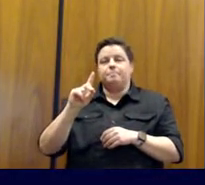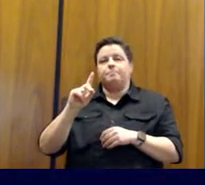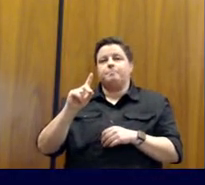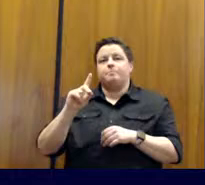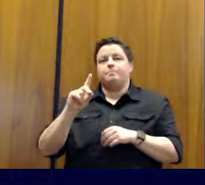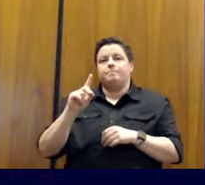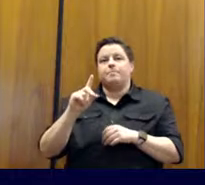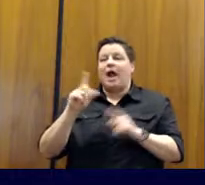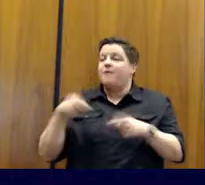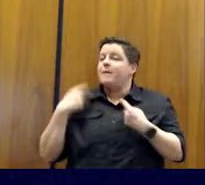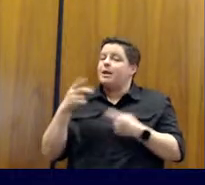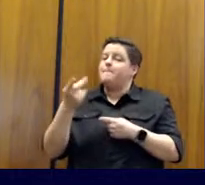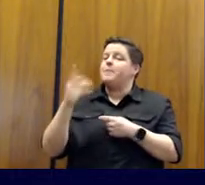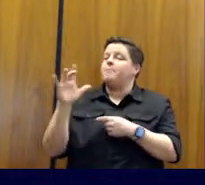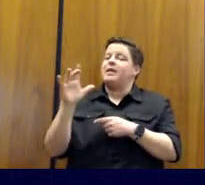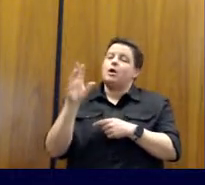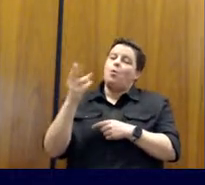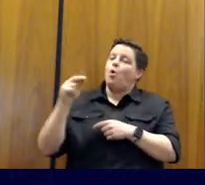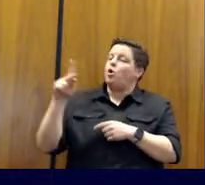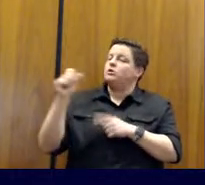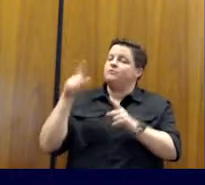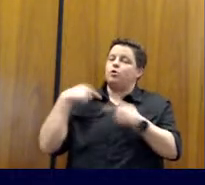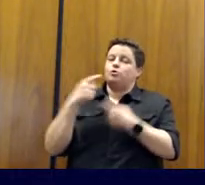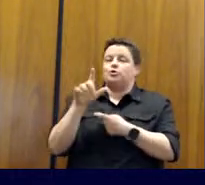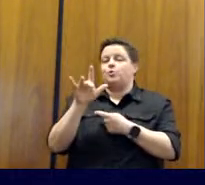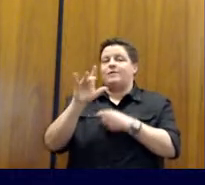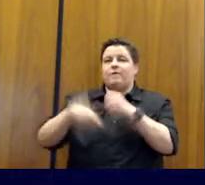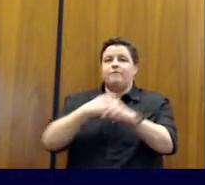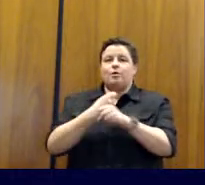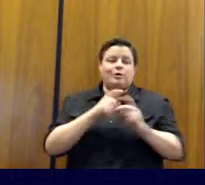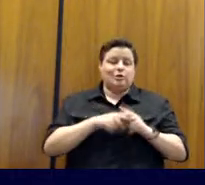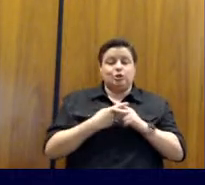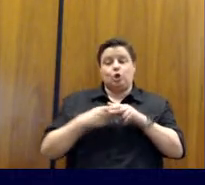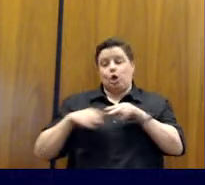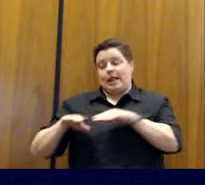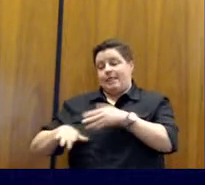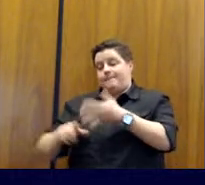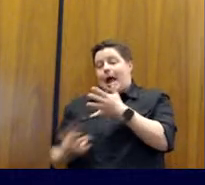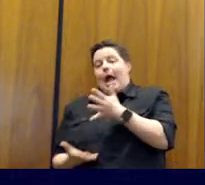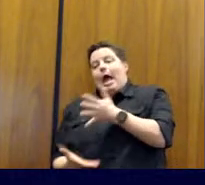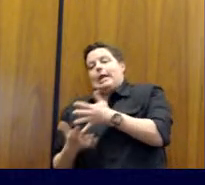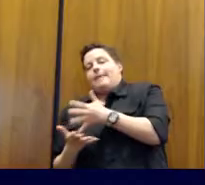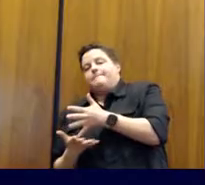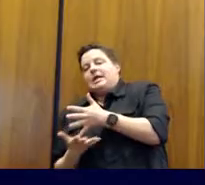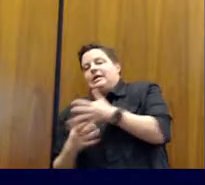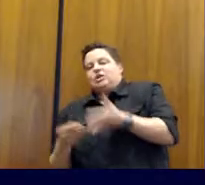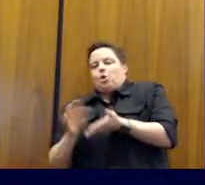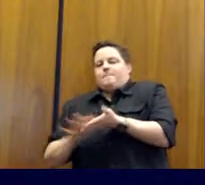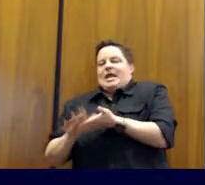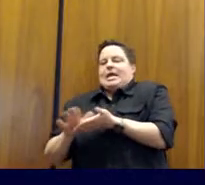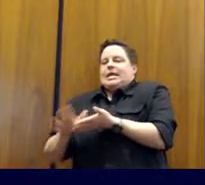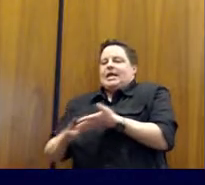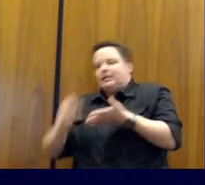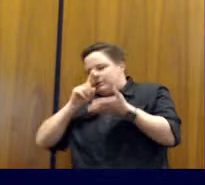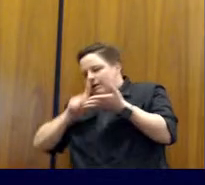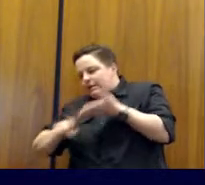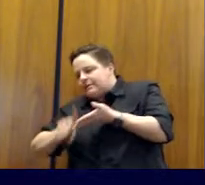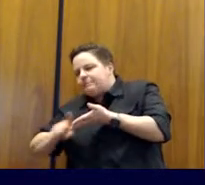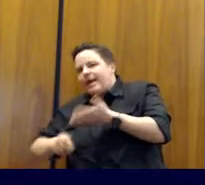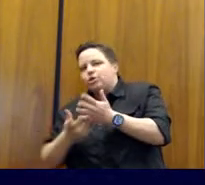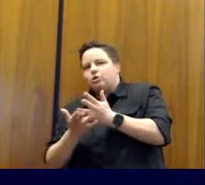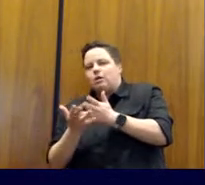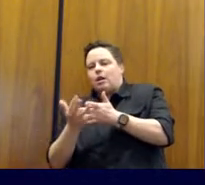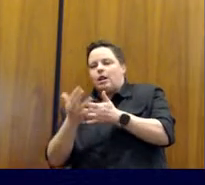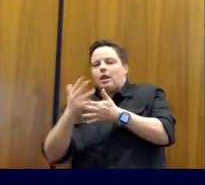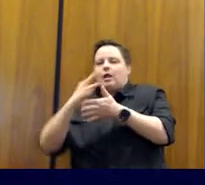Been in public works for 25 years. Started at the bottom from maintenance to inspection to the title I hold